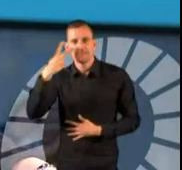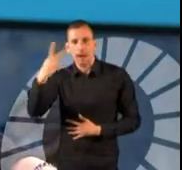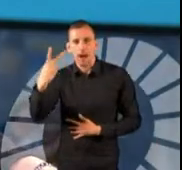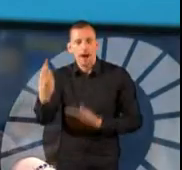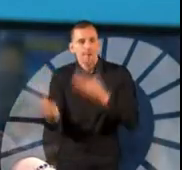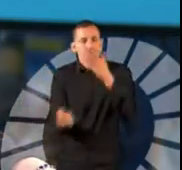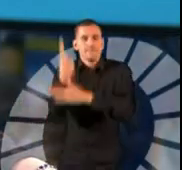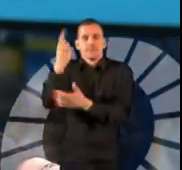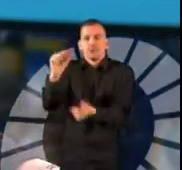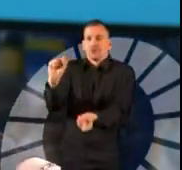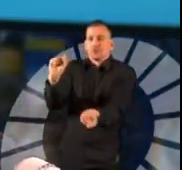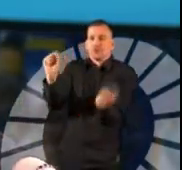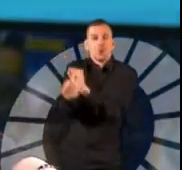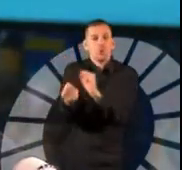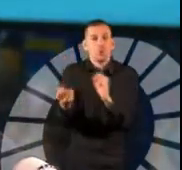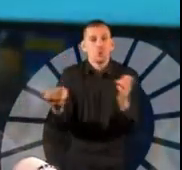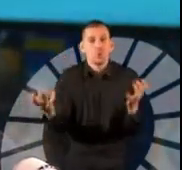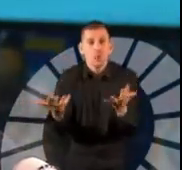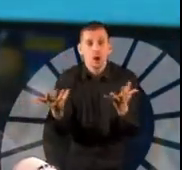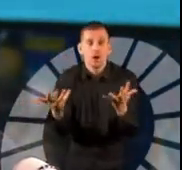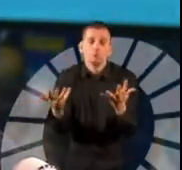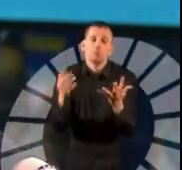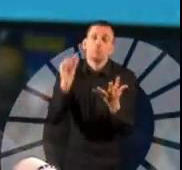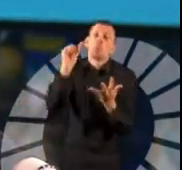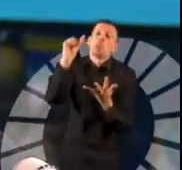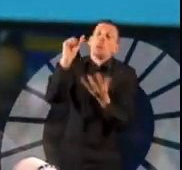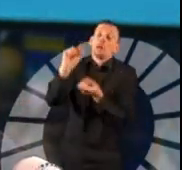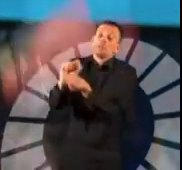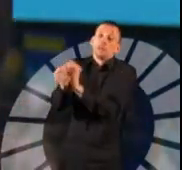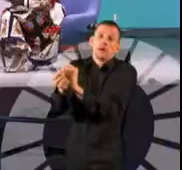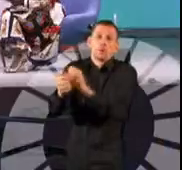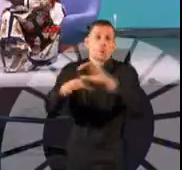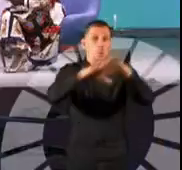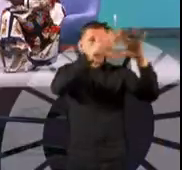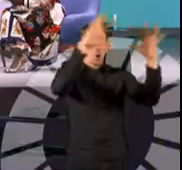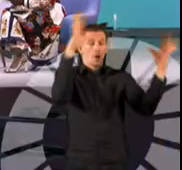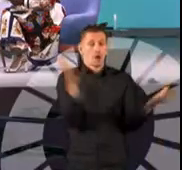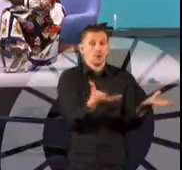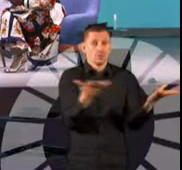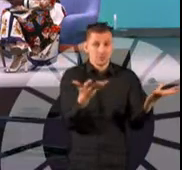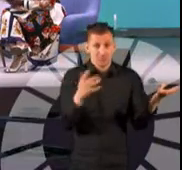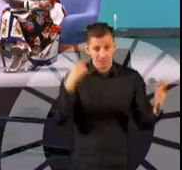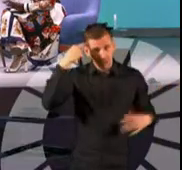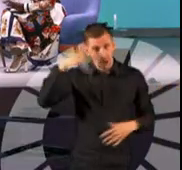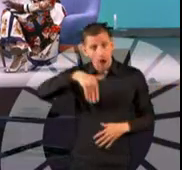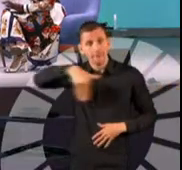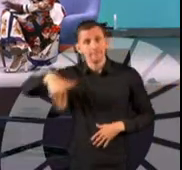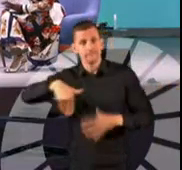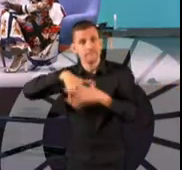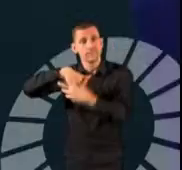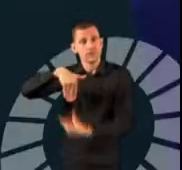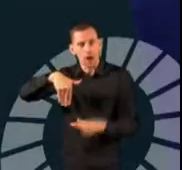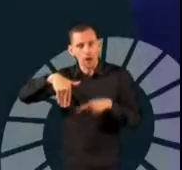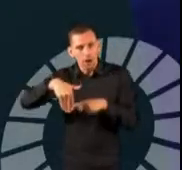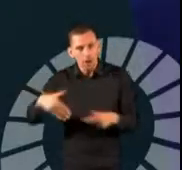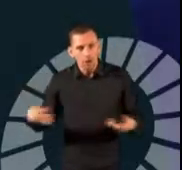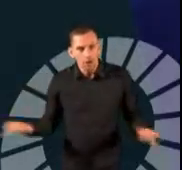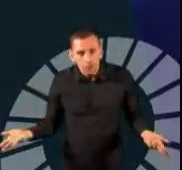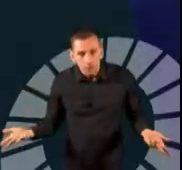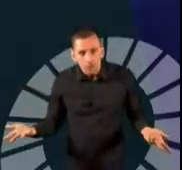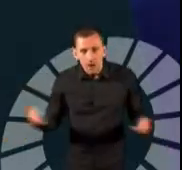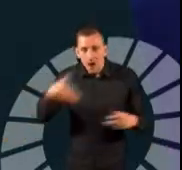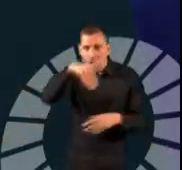How are we going to change all of that and add to it a global pandemic? How many of you here are not vaccinated?